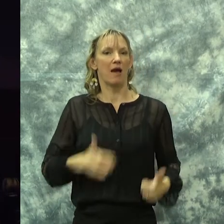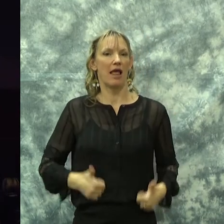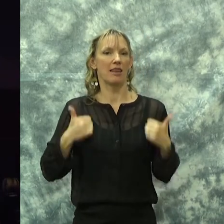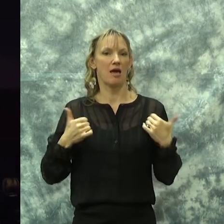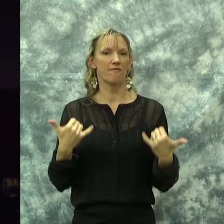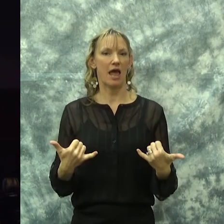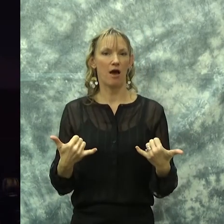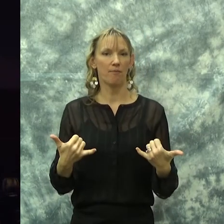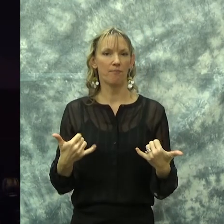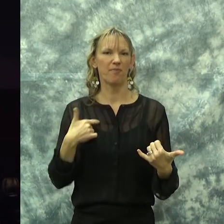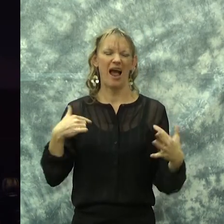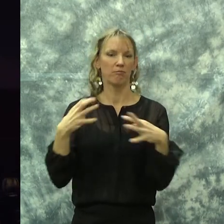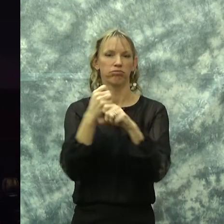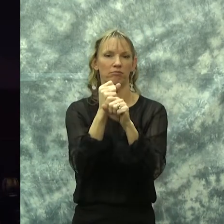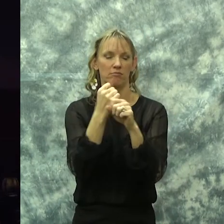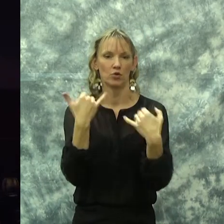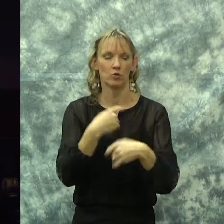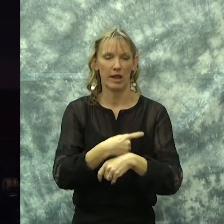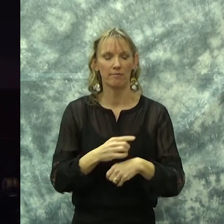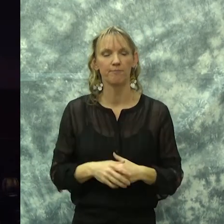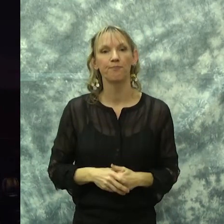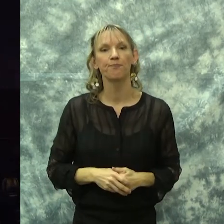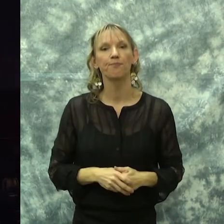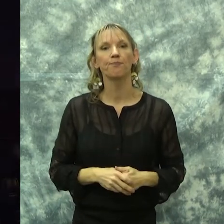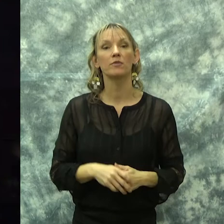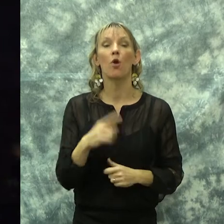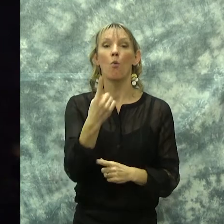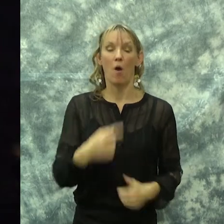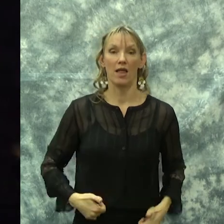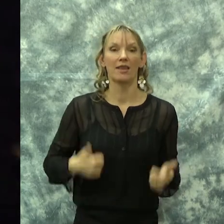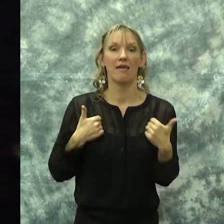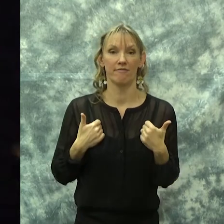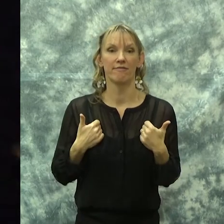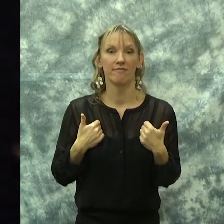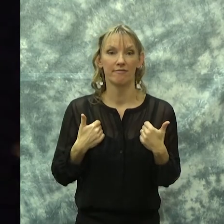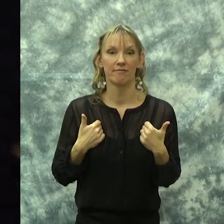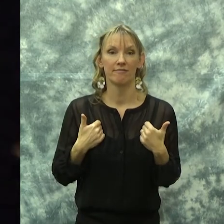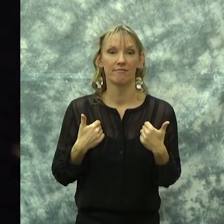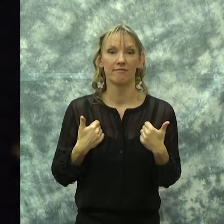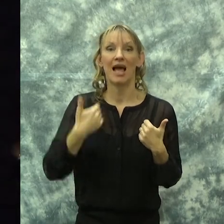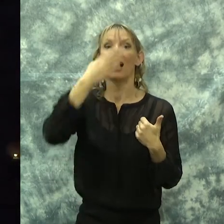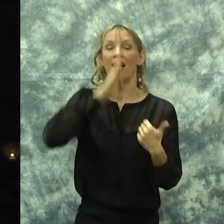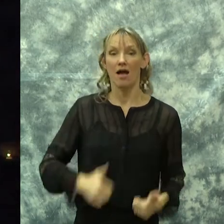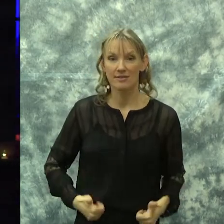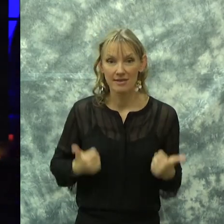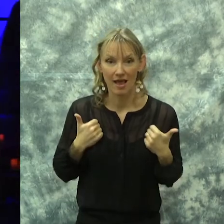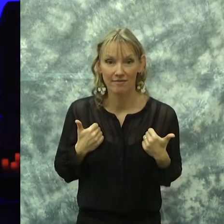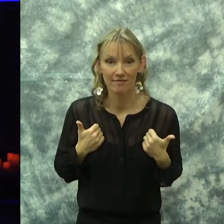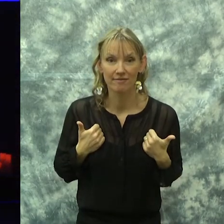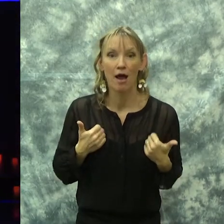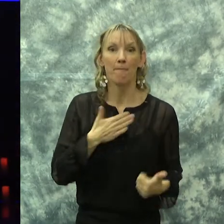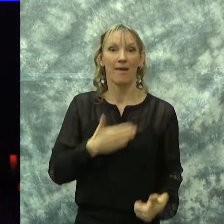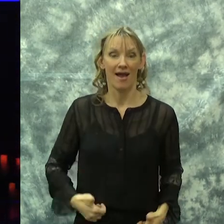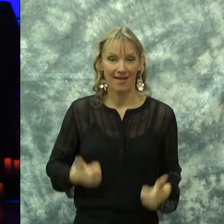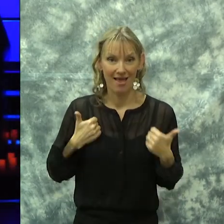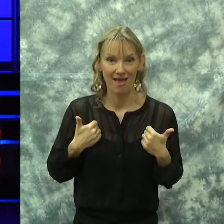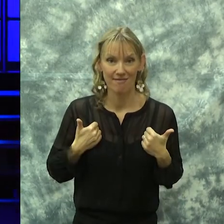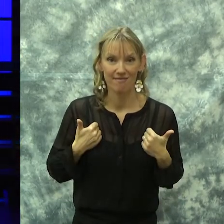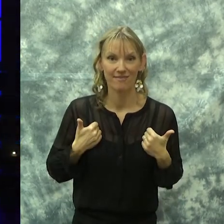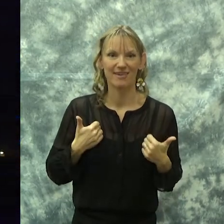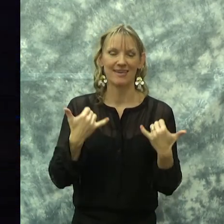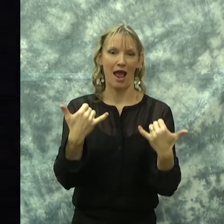now. And I've shortened it today. I've condensed it. One life. God's life. My